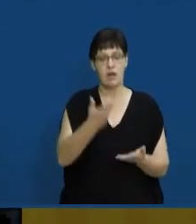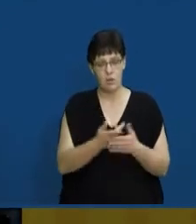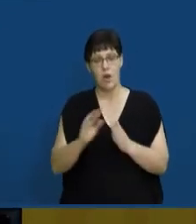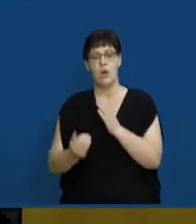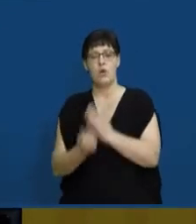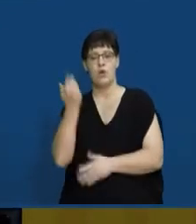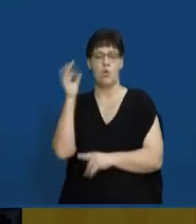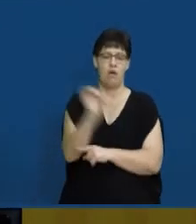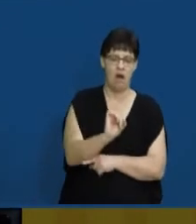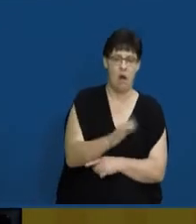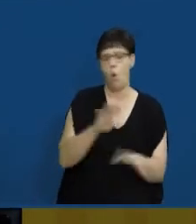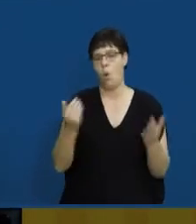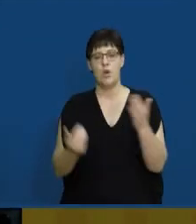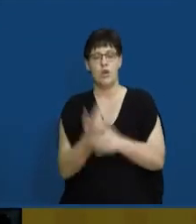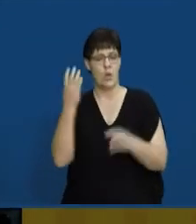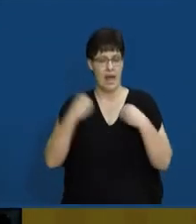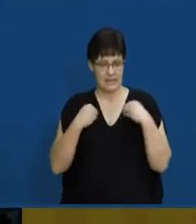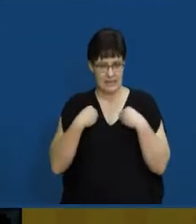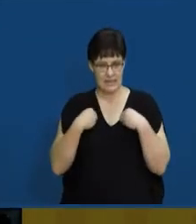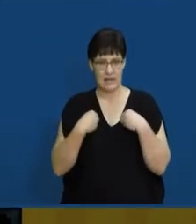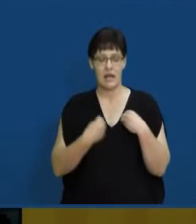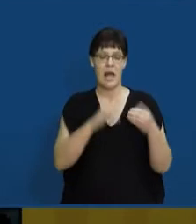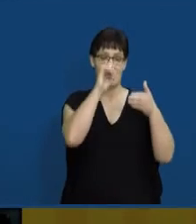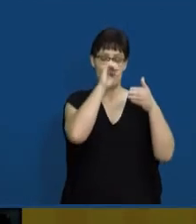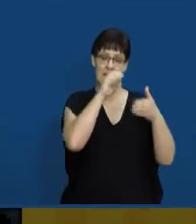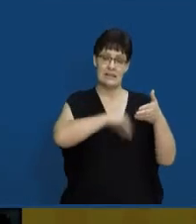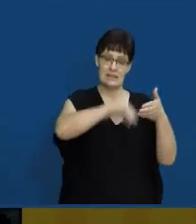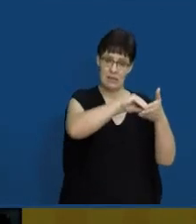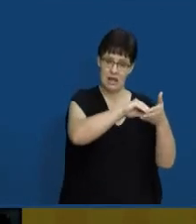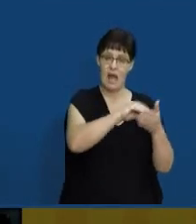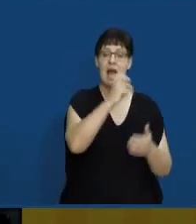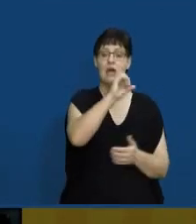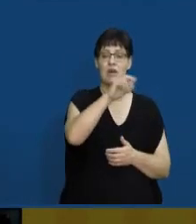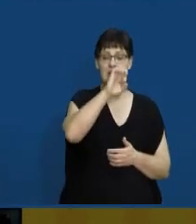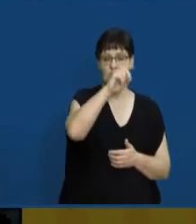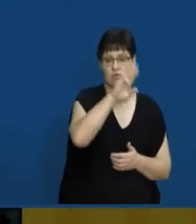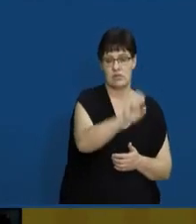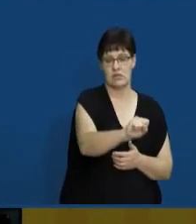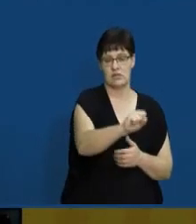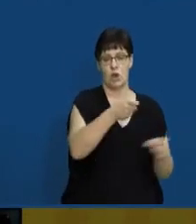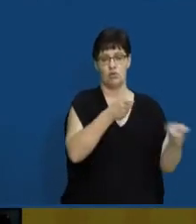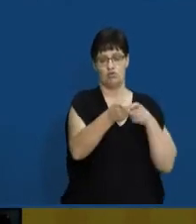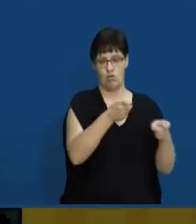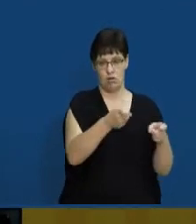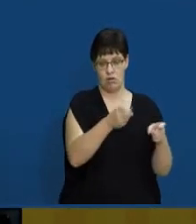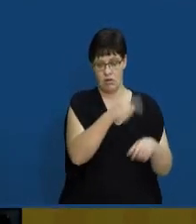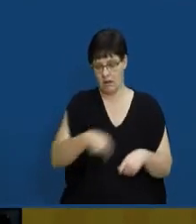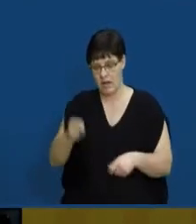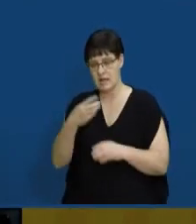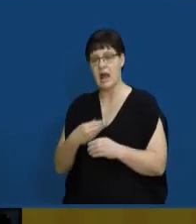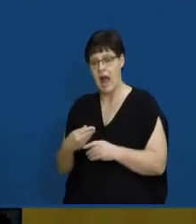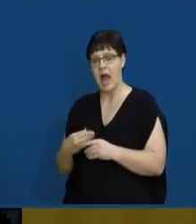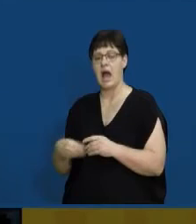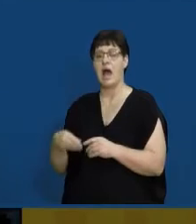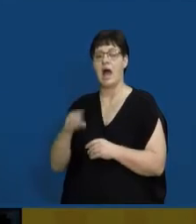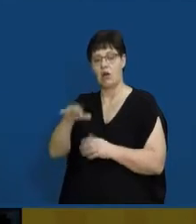new vehicle or a new asset. It's a debit to creditors control and a credit to asset